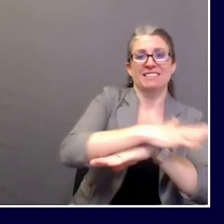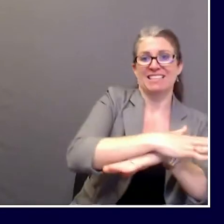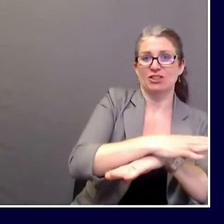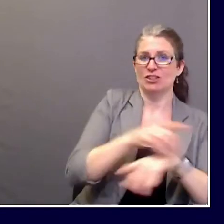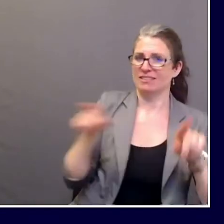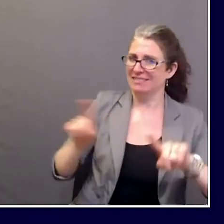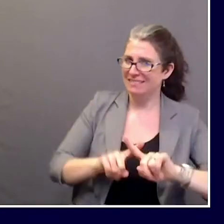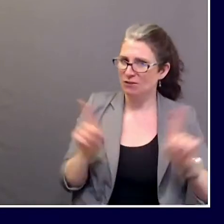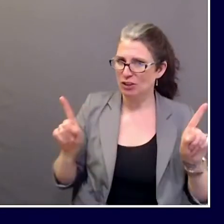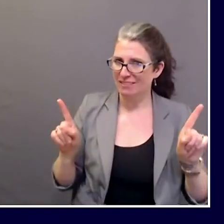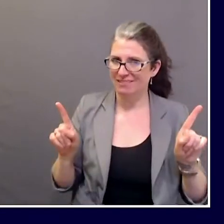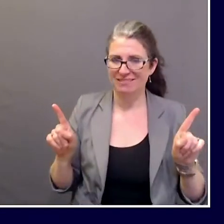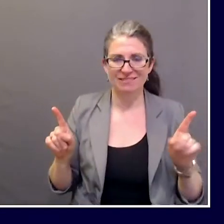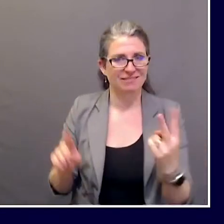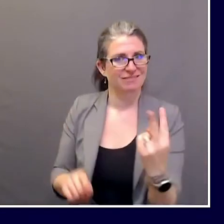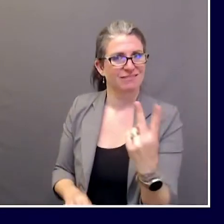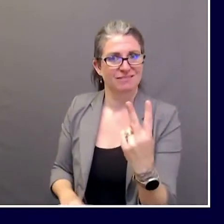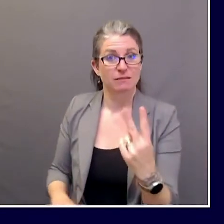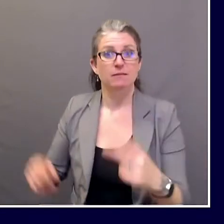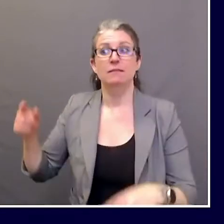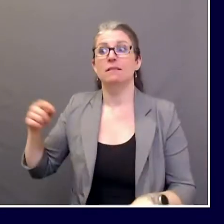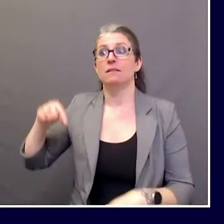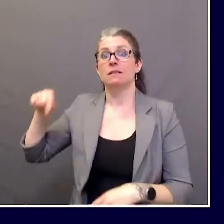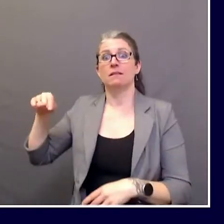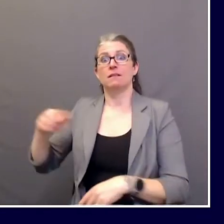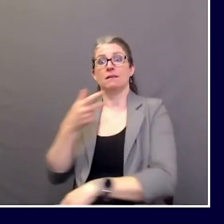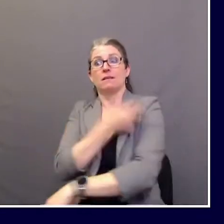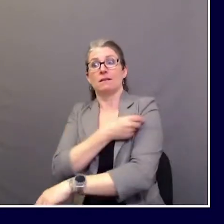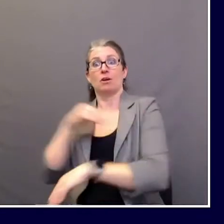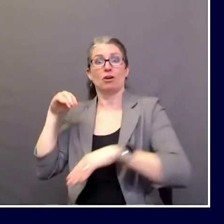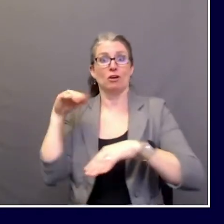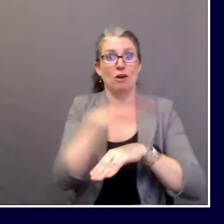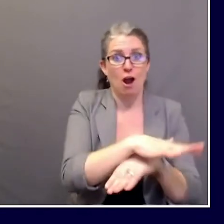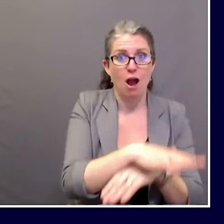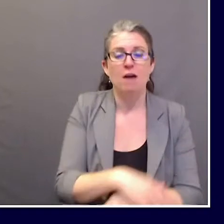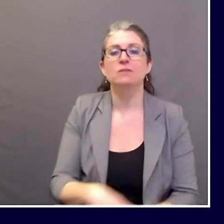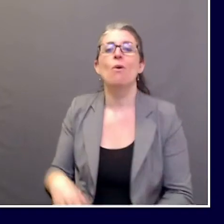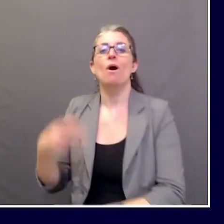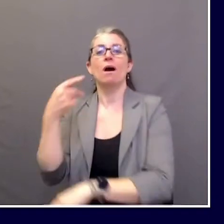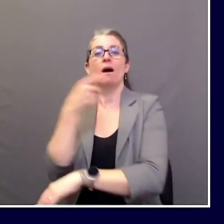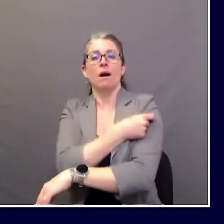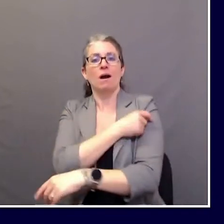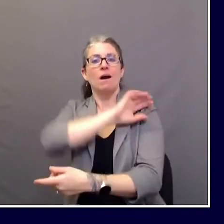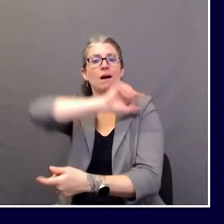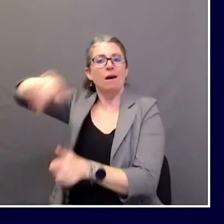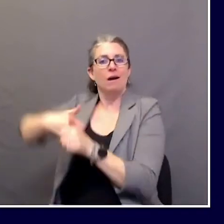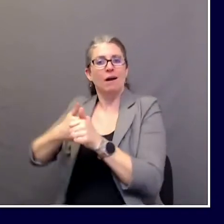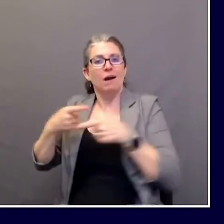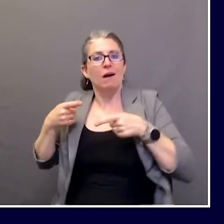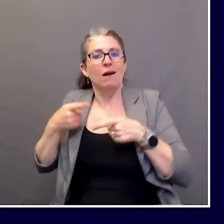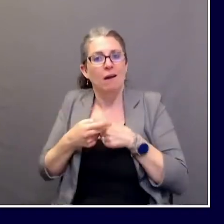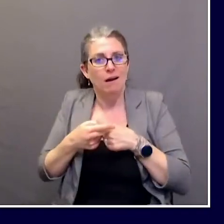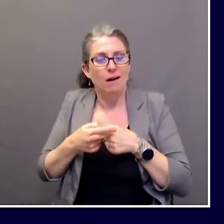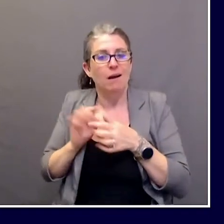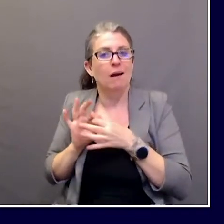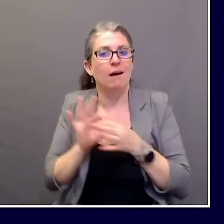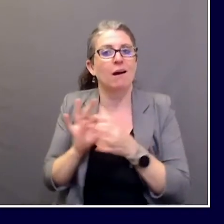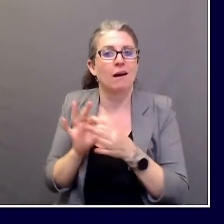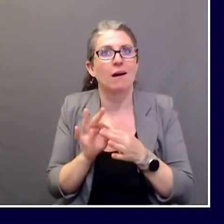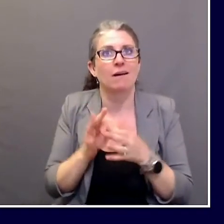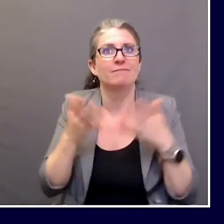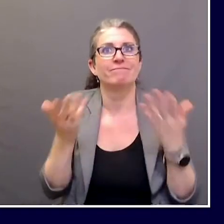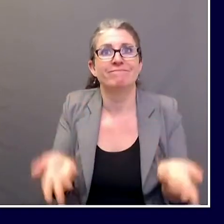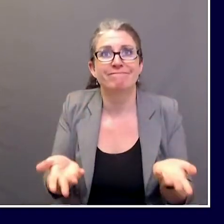different now is that because of the scrutiny around vaccines, we all have a front seat to it, when in fact it's occurring all the time. That's the